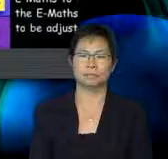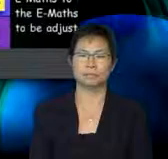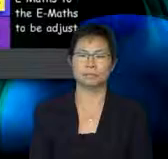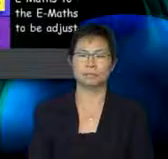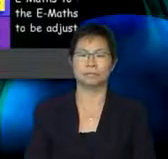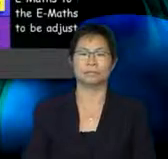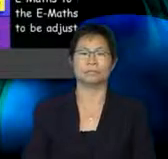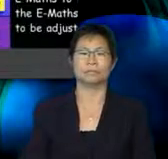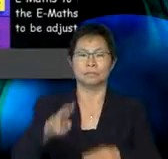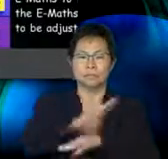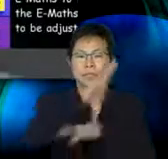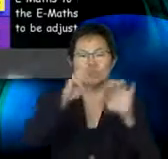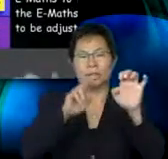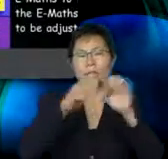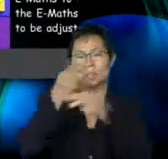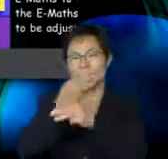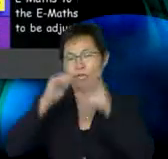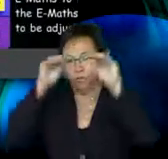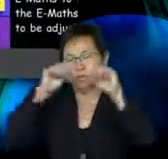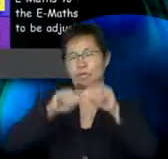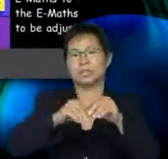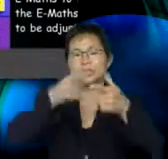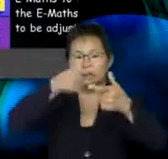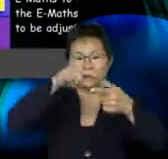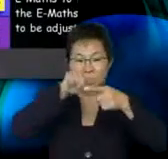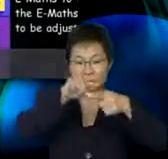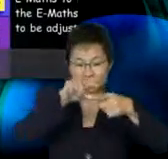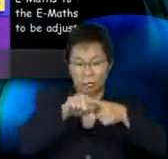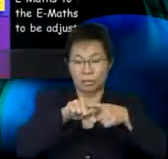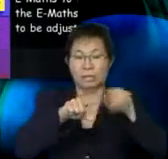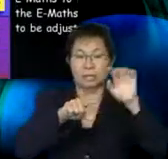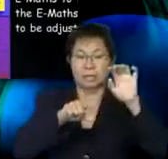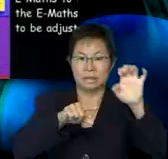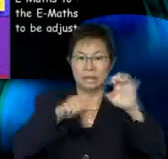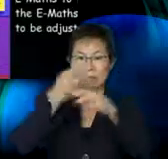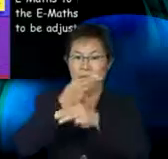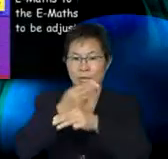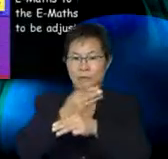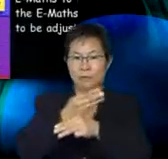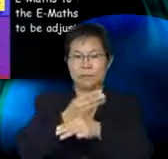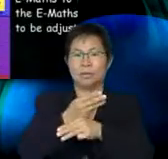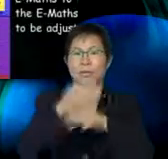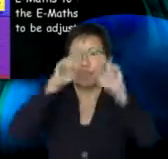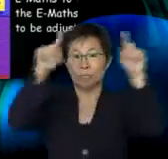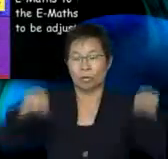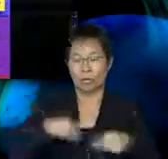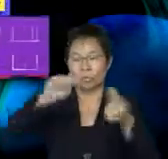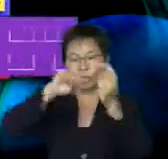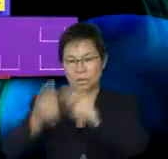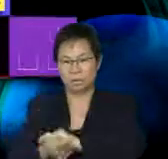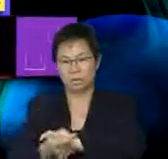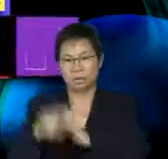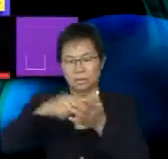In order to use EMaths to teach division, the EMaths board has to be adjusted this way.